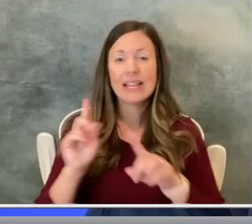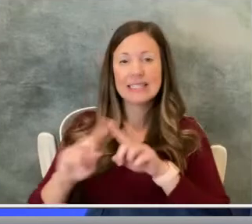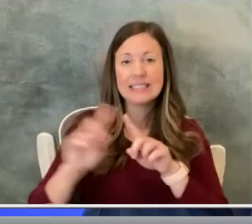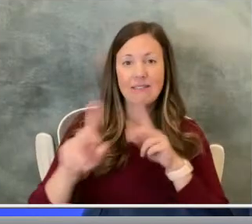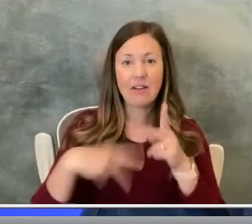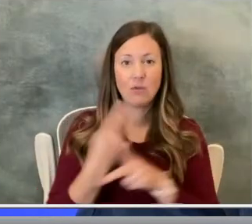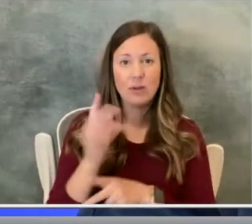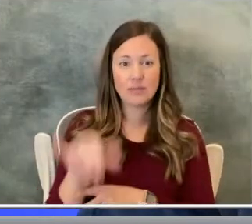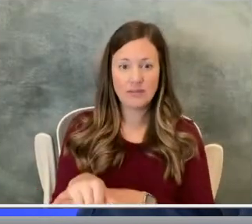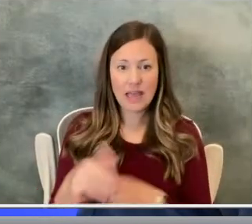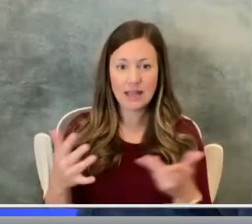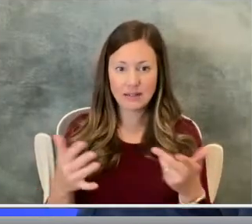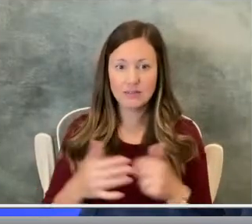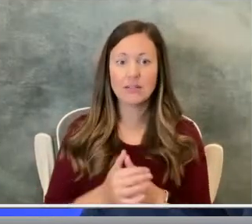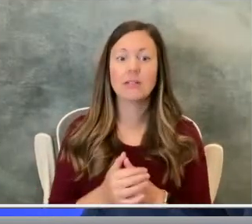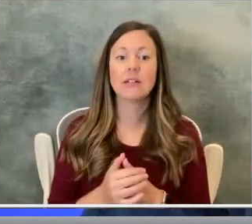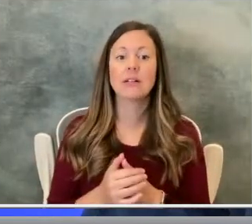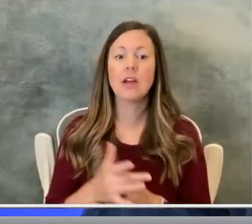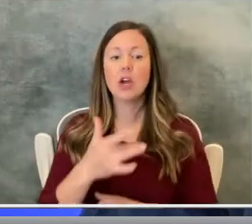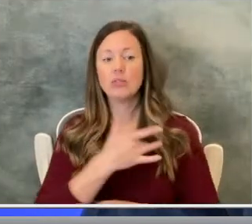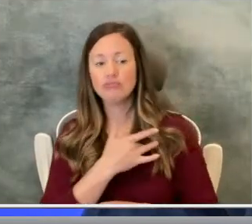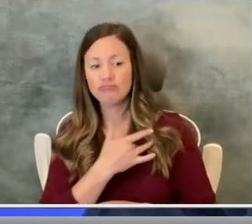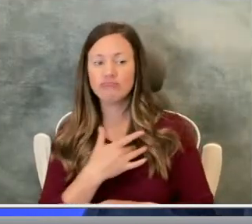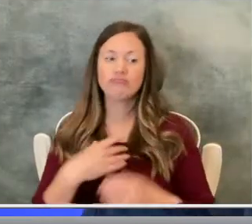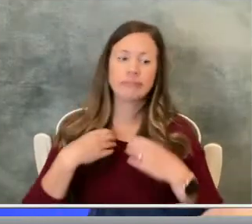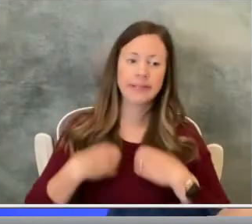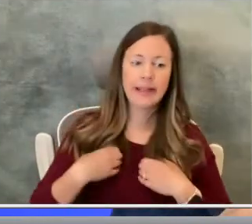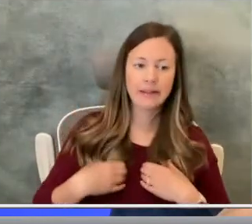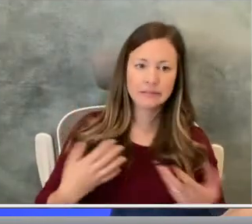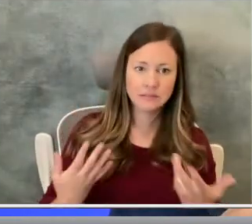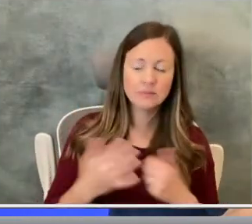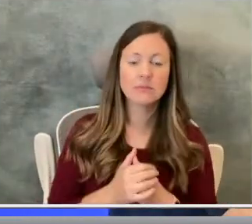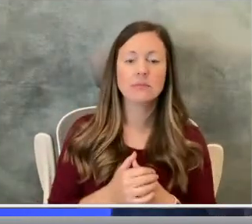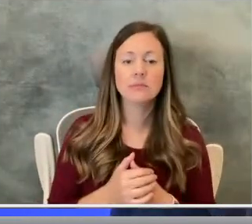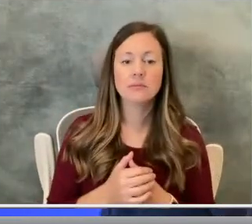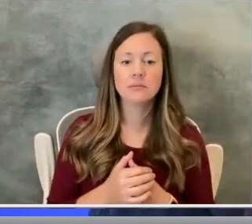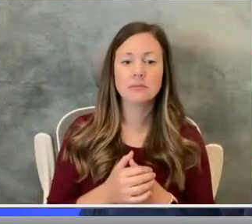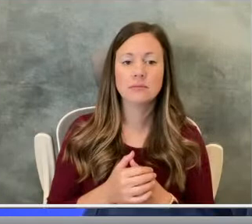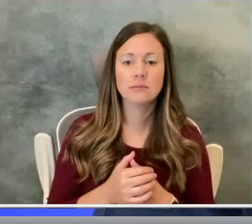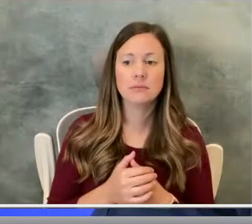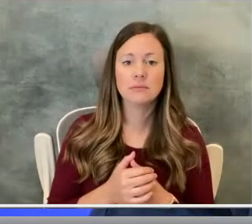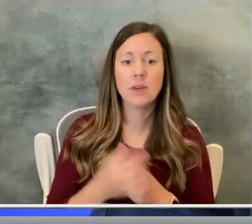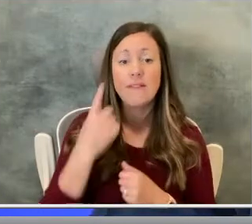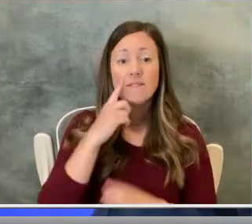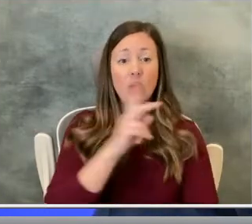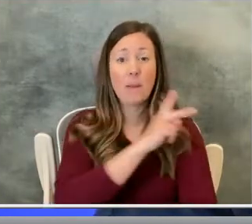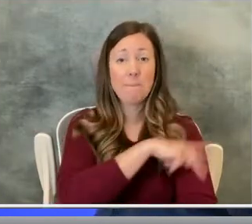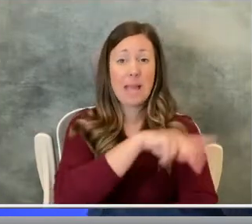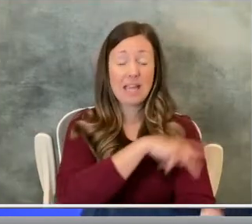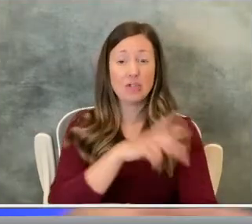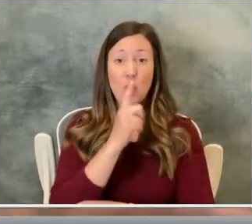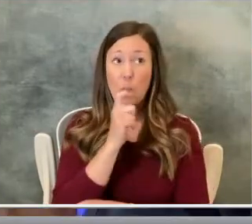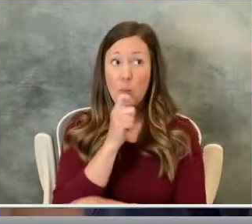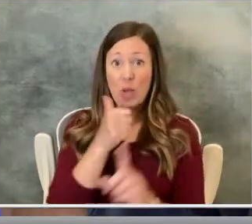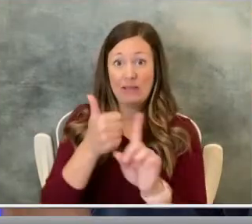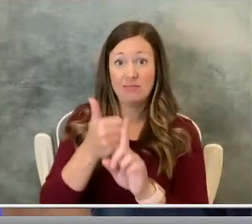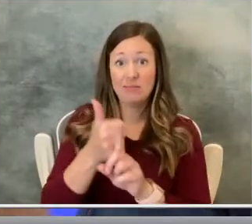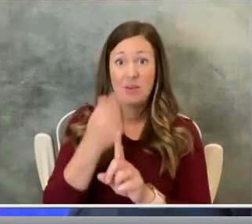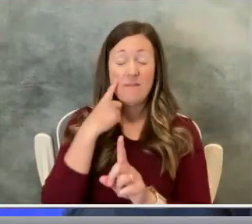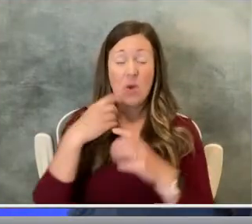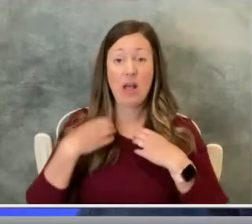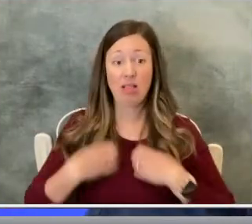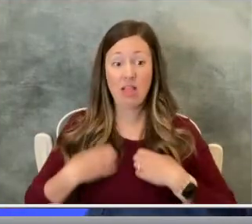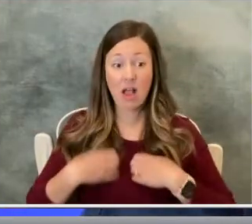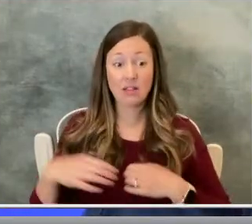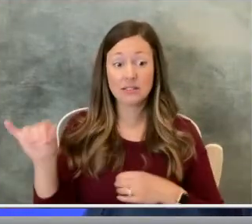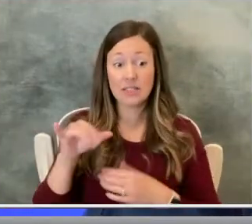so for patients, that are just being placed on it for their lungs, like we learned about in COVID, we can really push